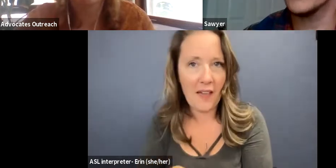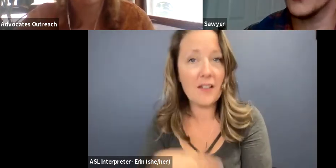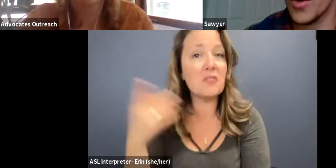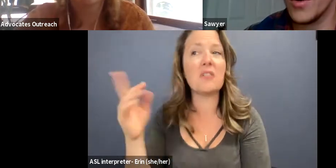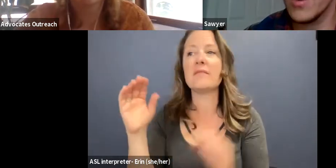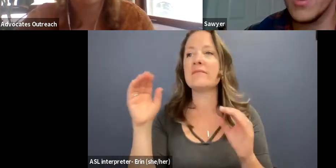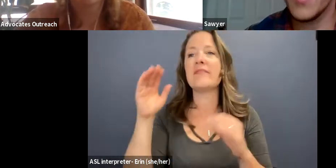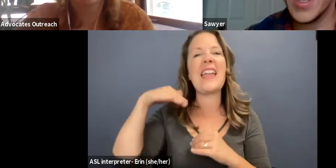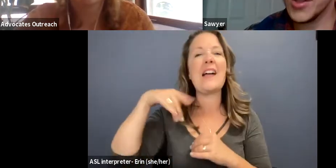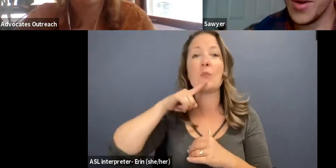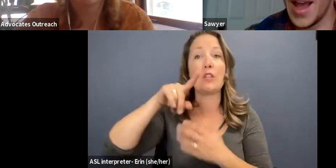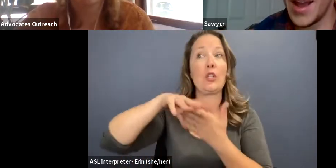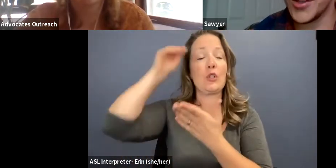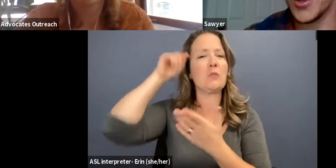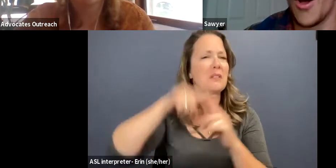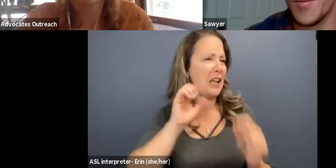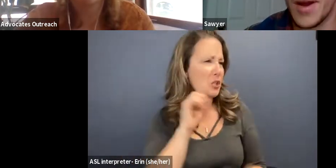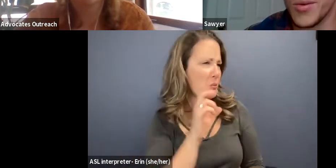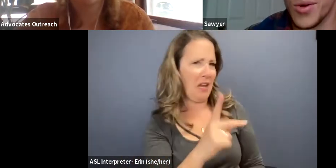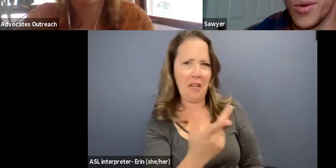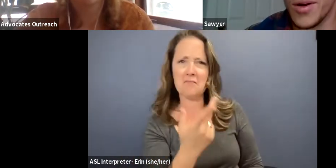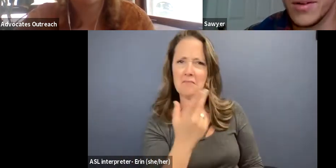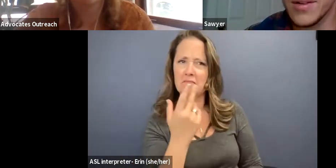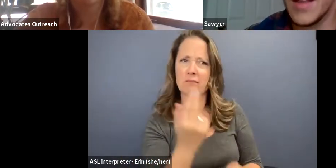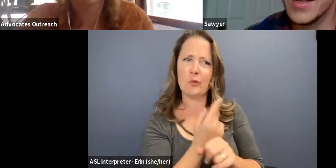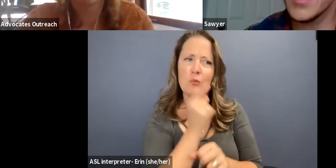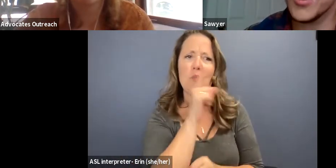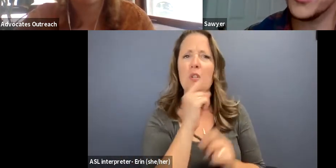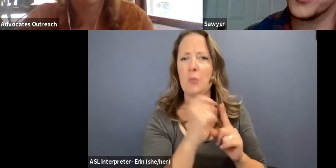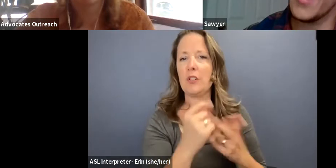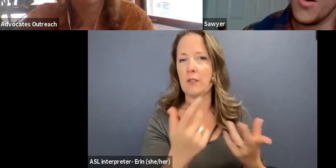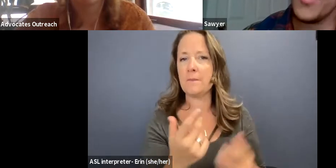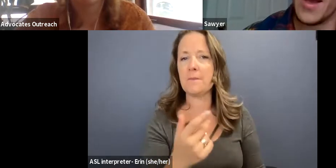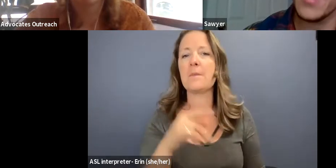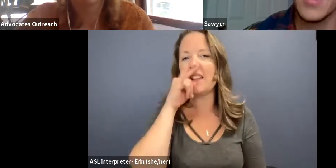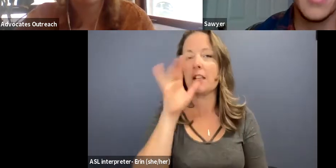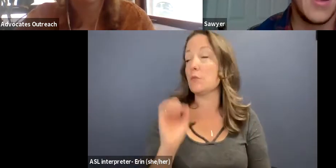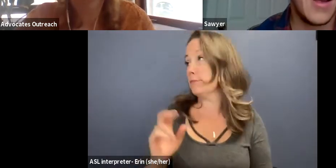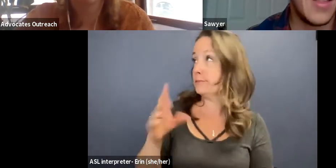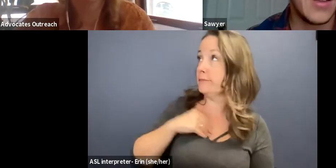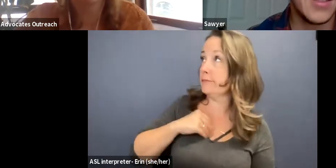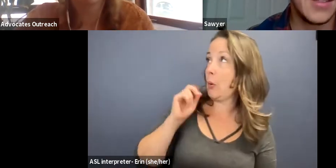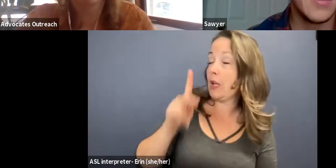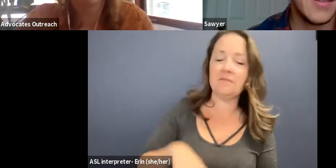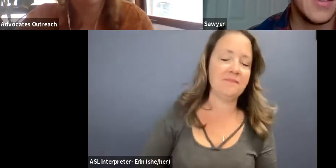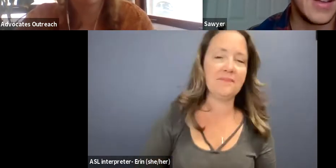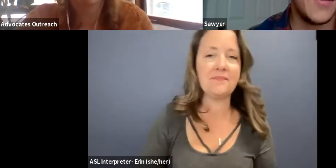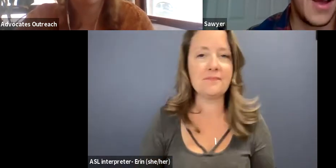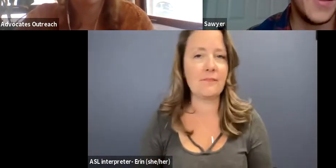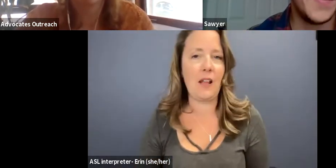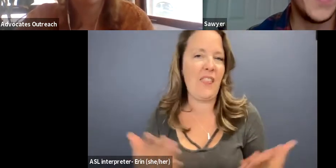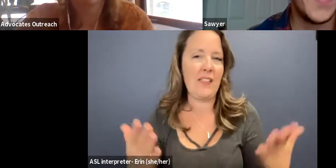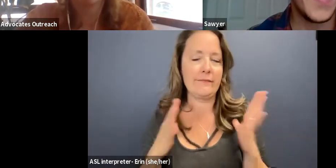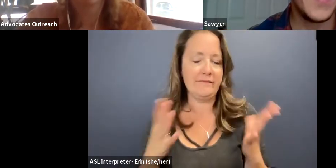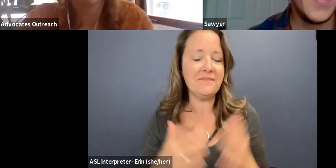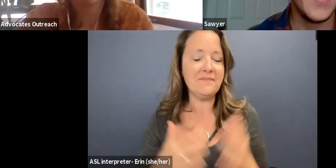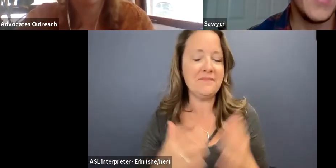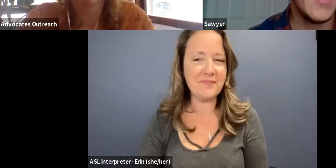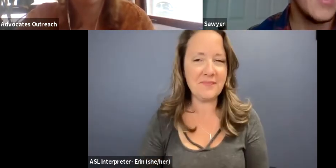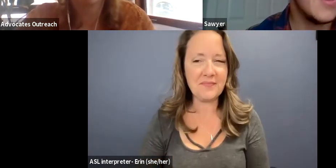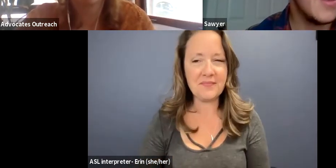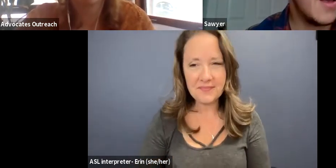with them like, hey, here's why we just use the word penis or vulva. Like it's, you know, it's important for them